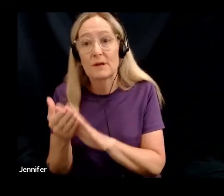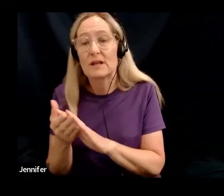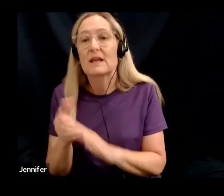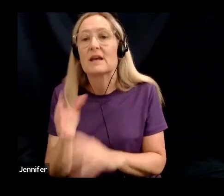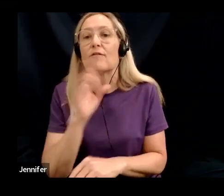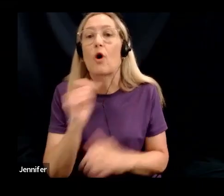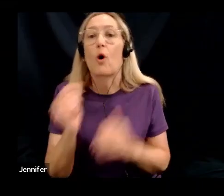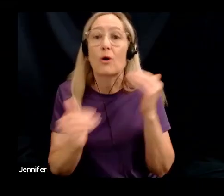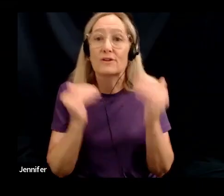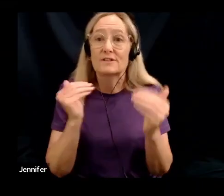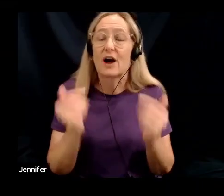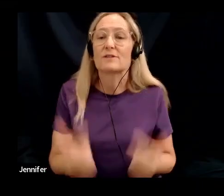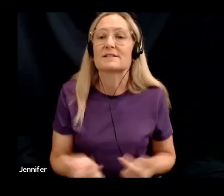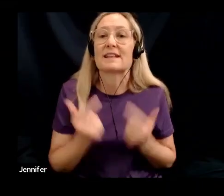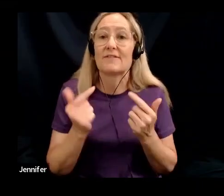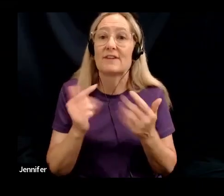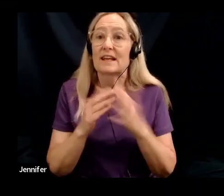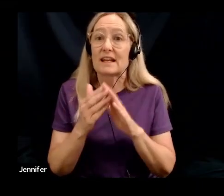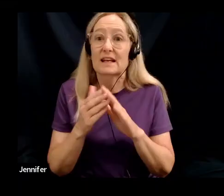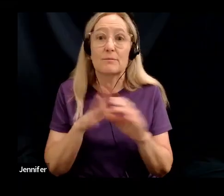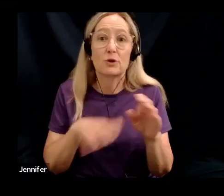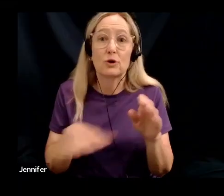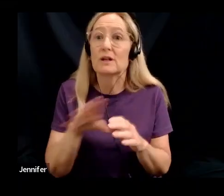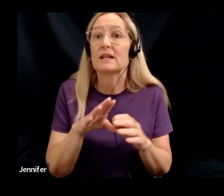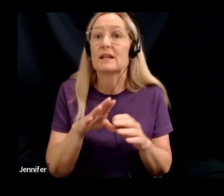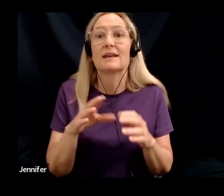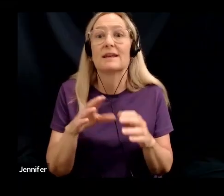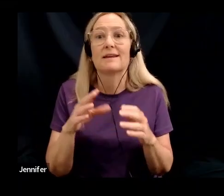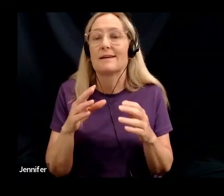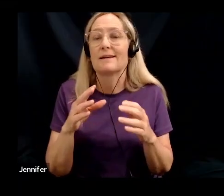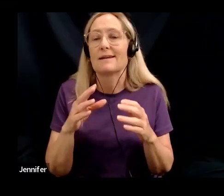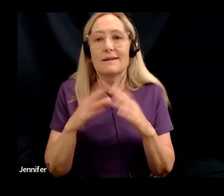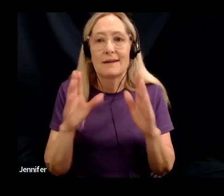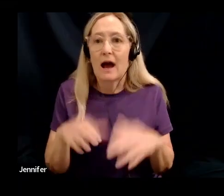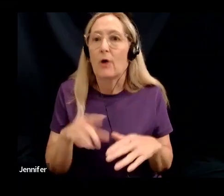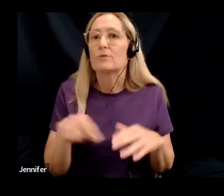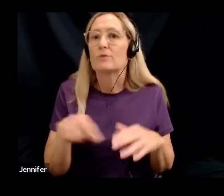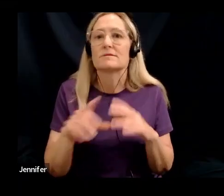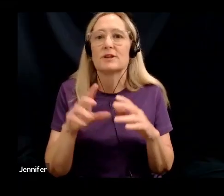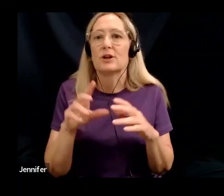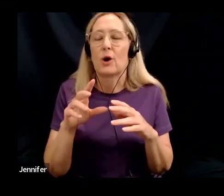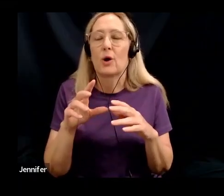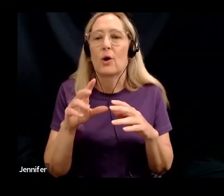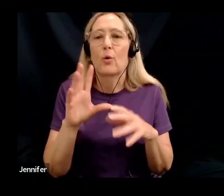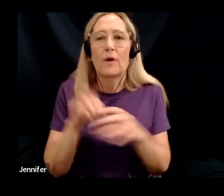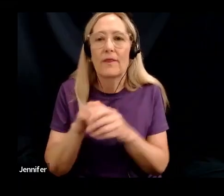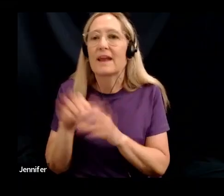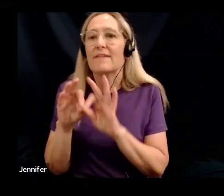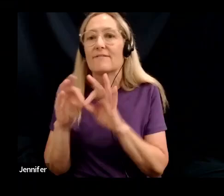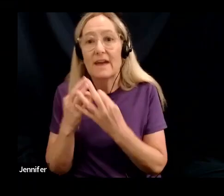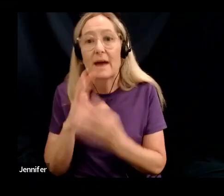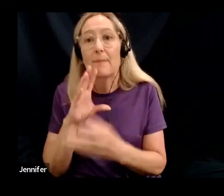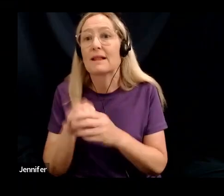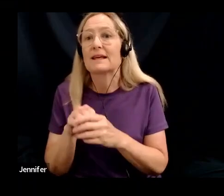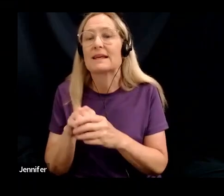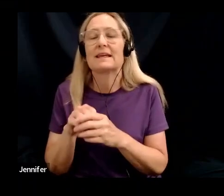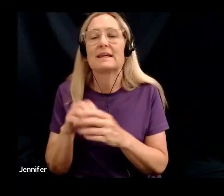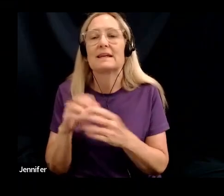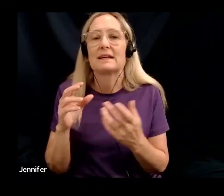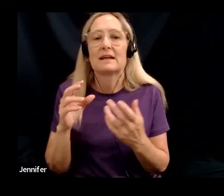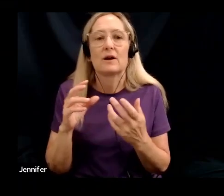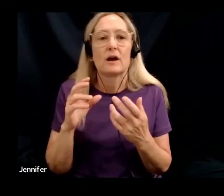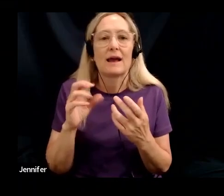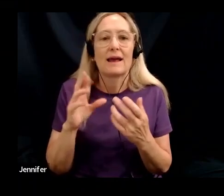older adults, it's living in a communal area, feeling connected in that community or within a family community. And then